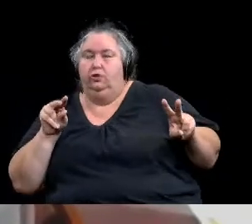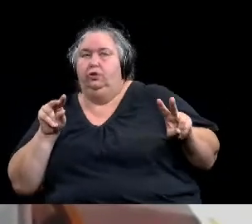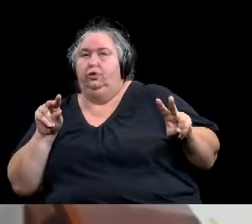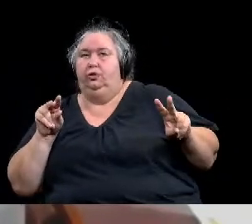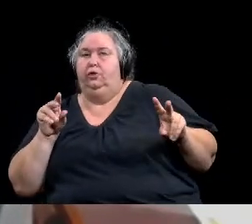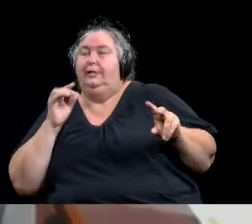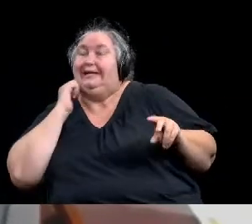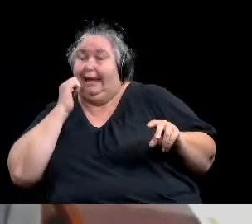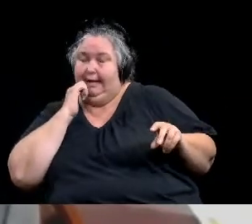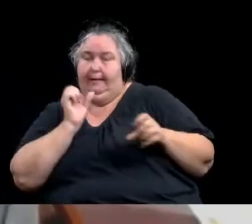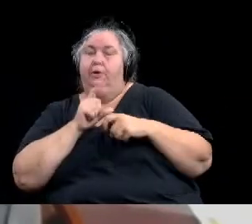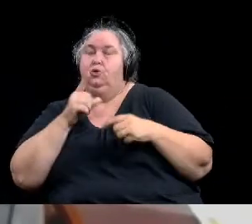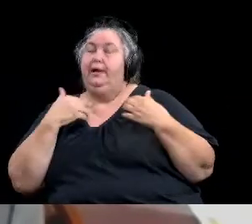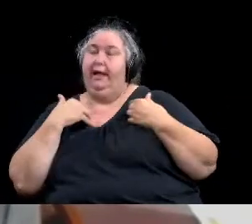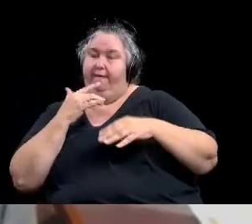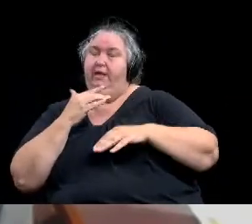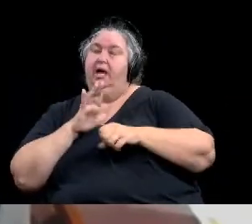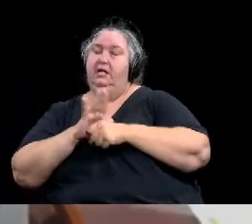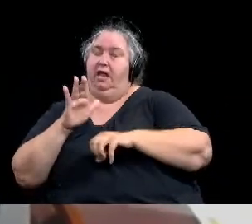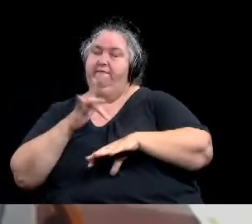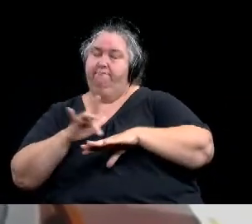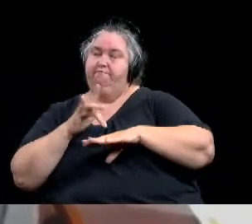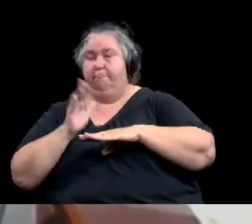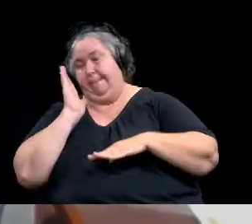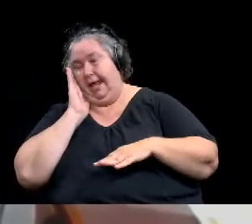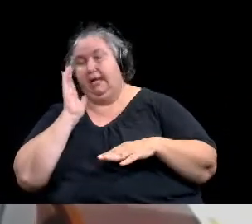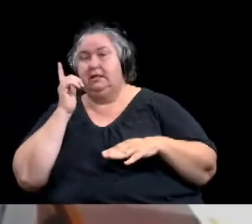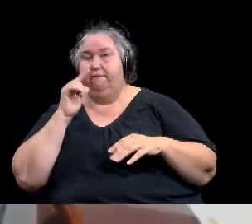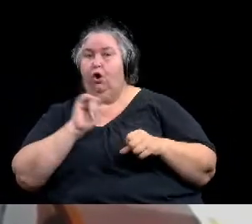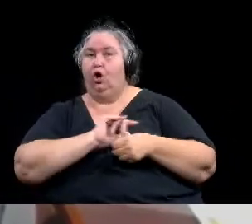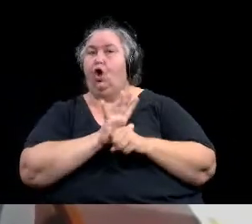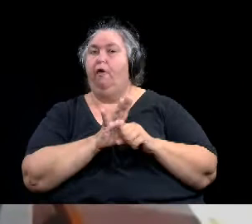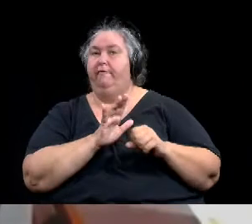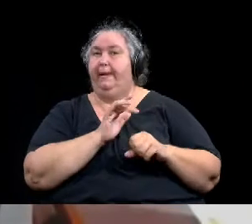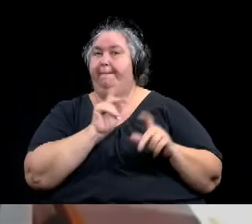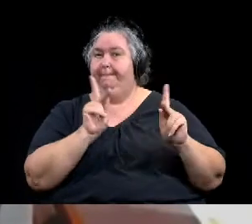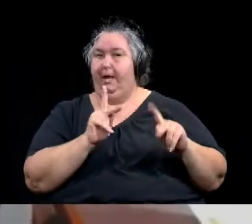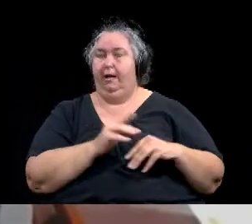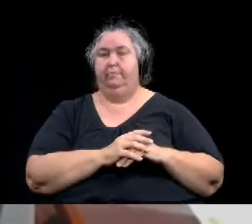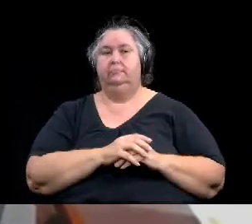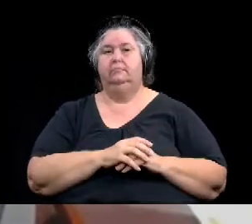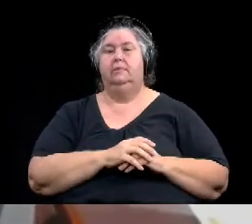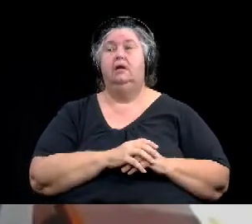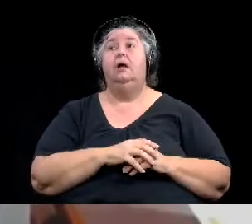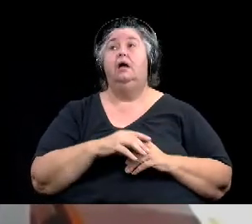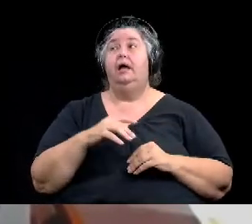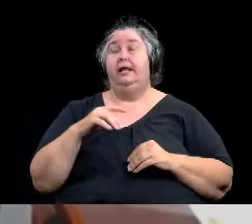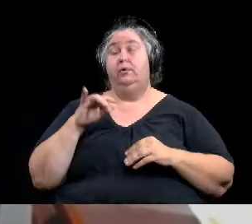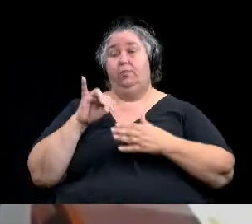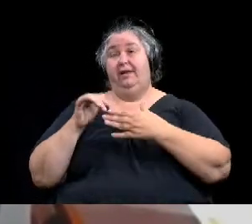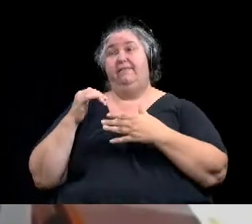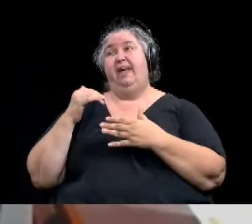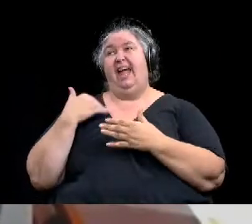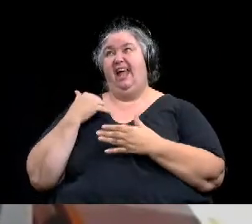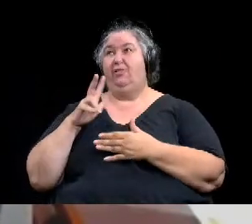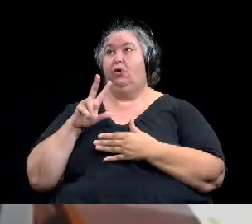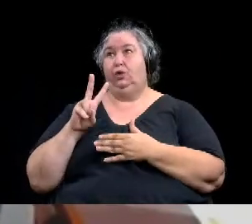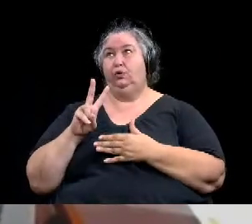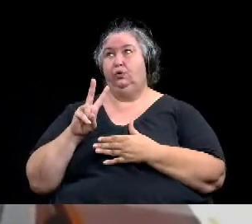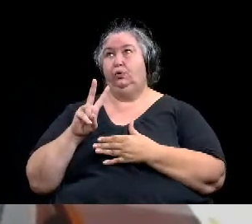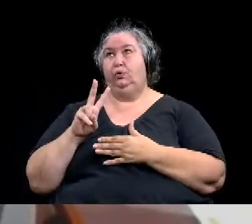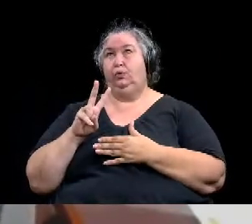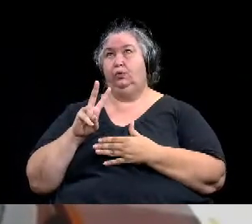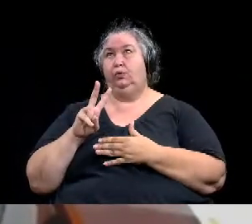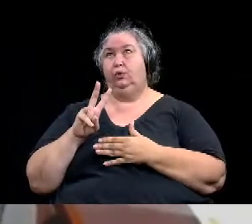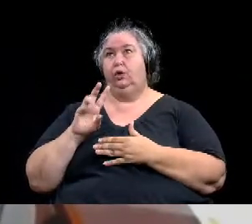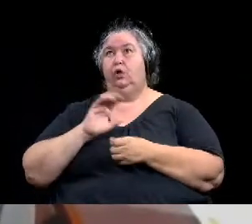daily. Over the past week, we've had on average about 32 inpatient COVID patients a day, with about a